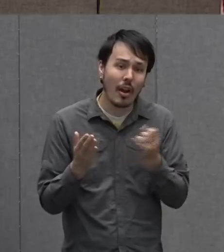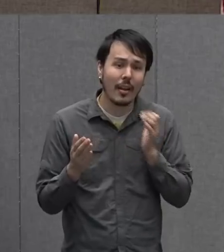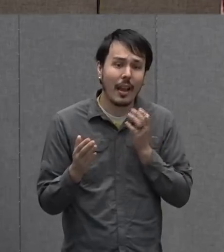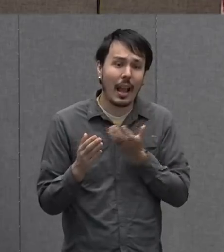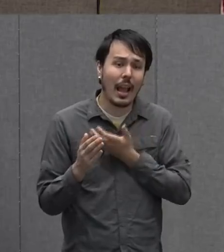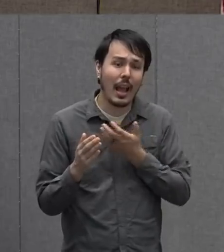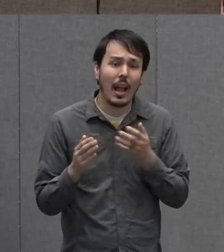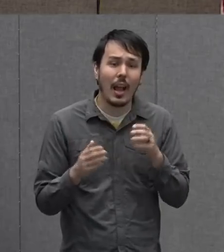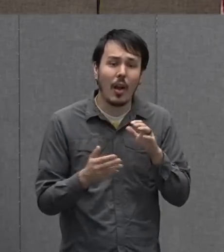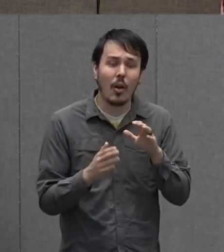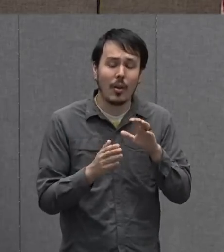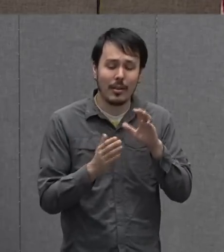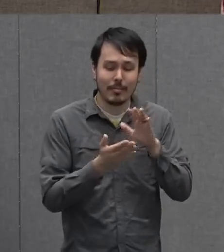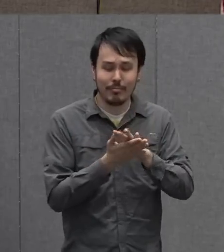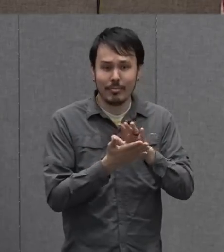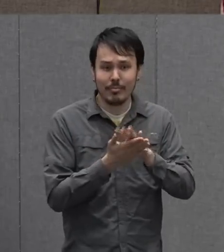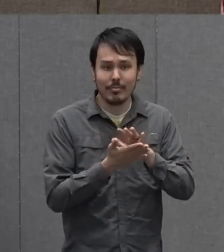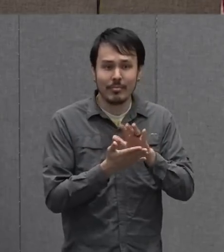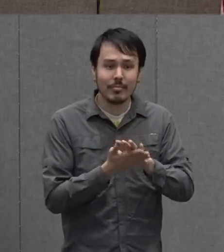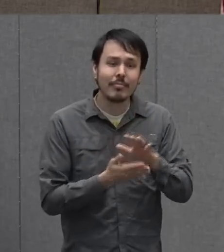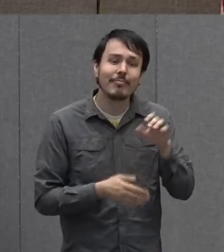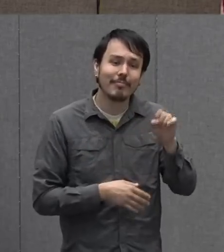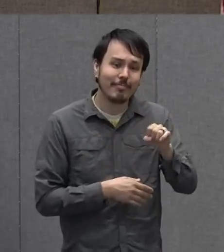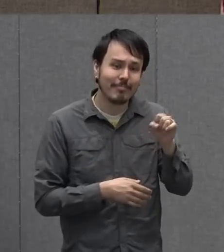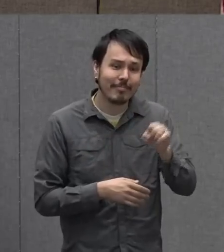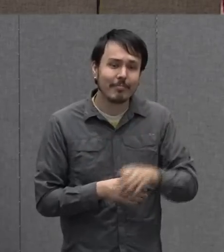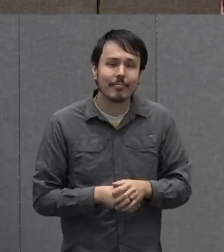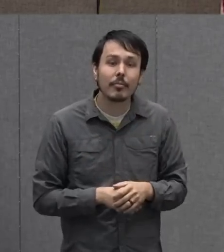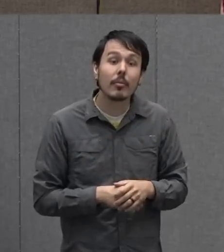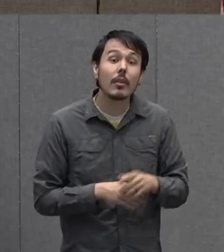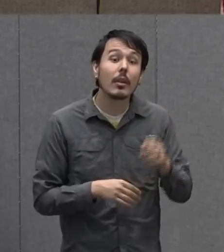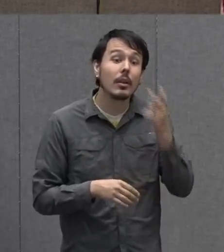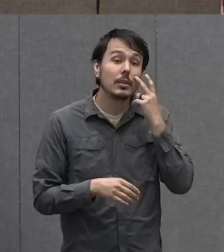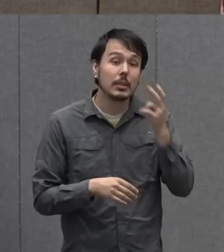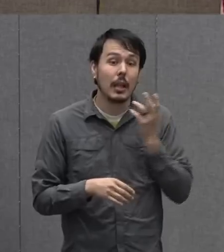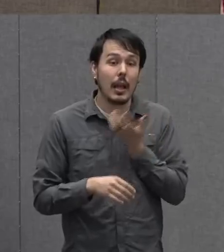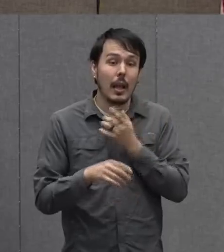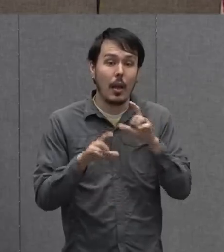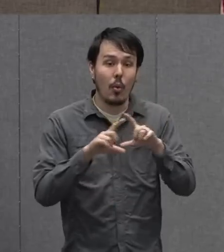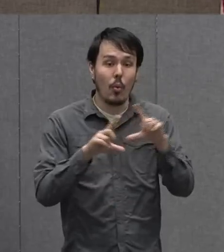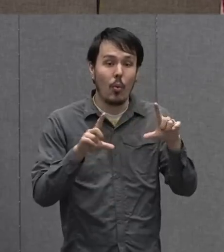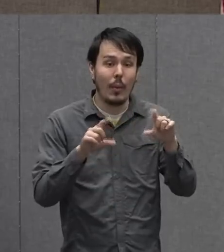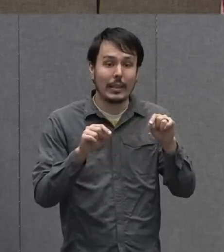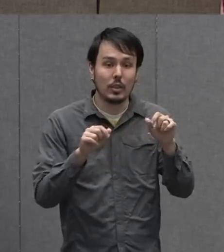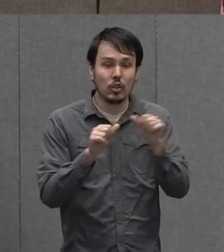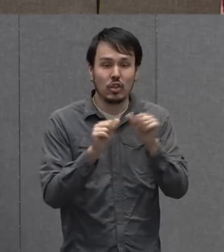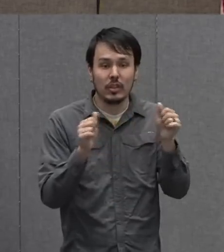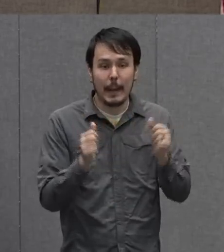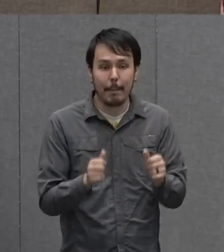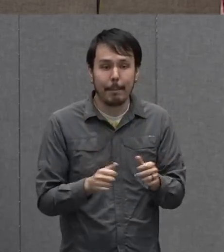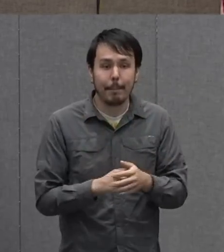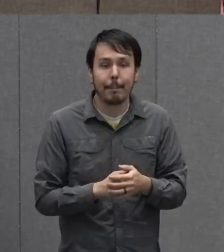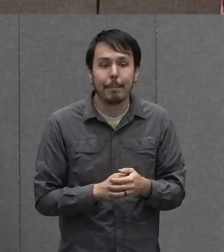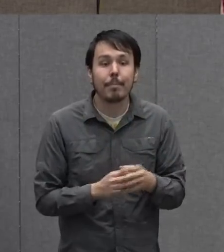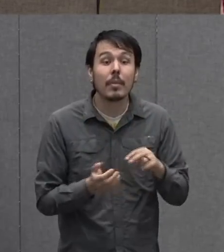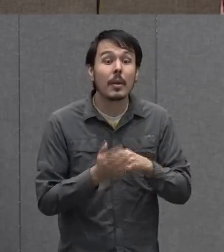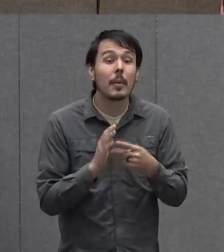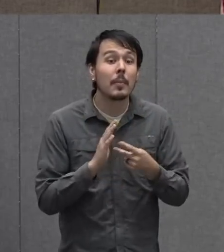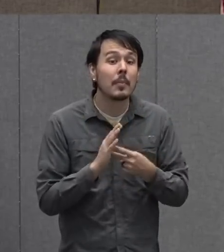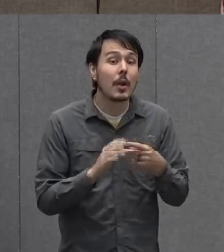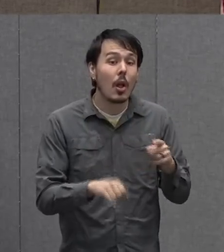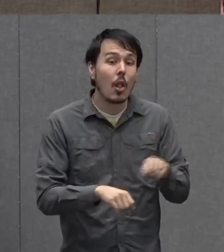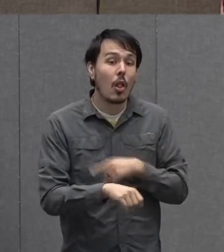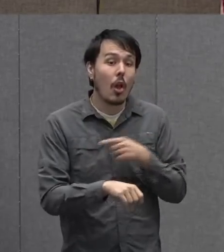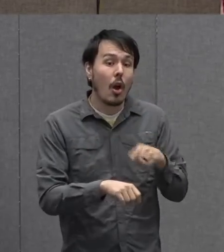So what I'm going to start with is a rectangular shape where it's longer on